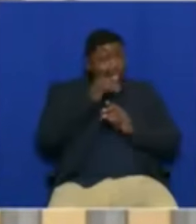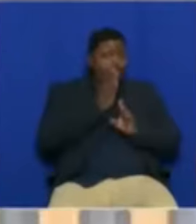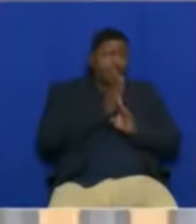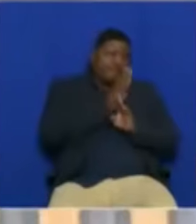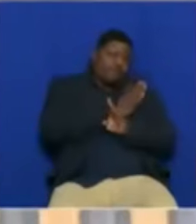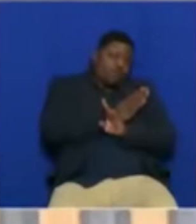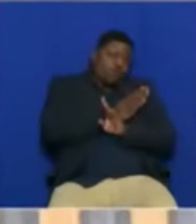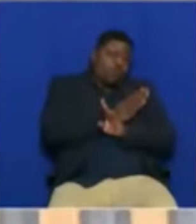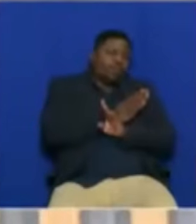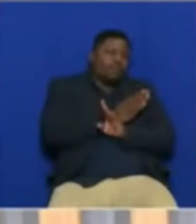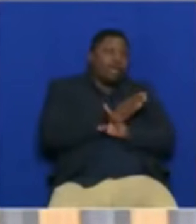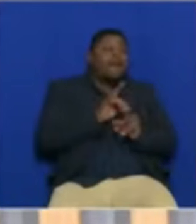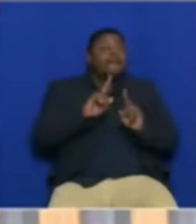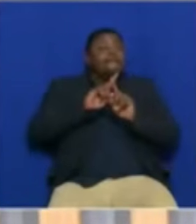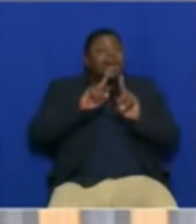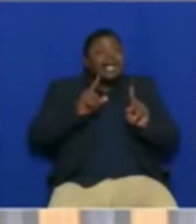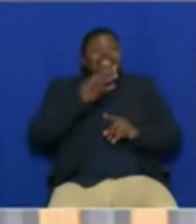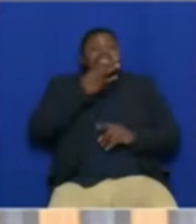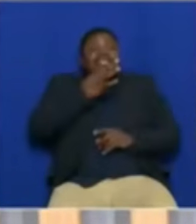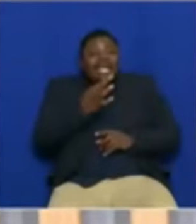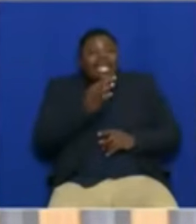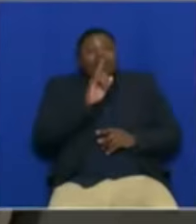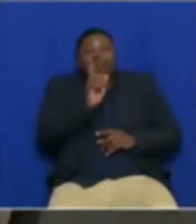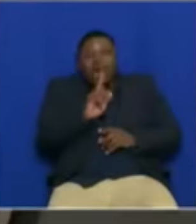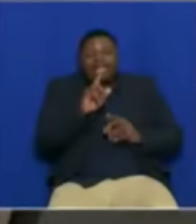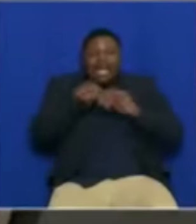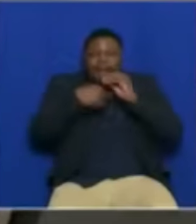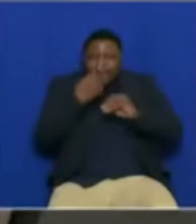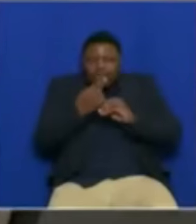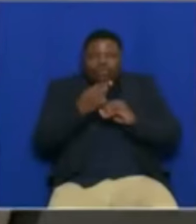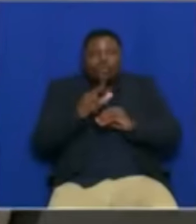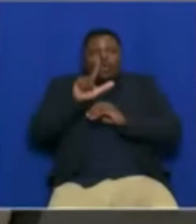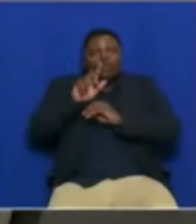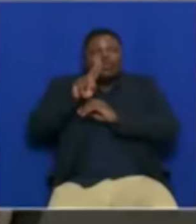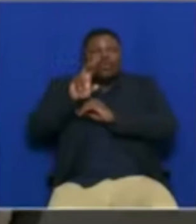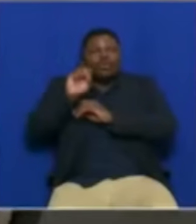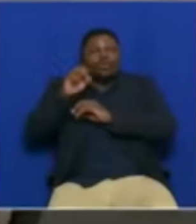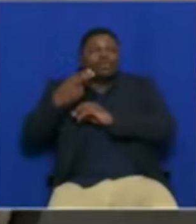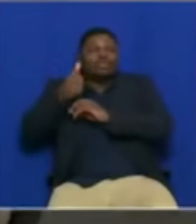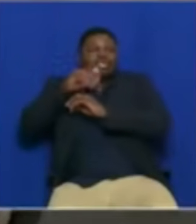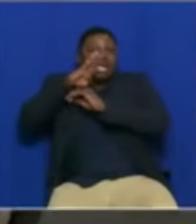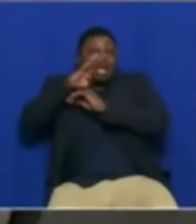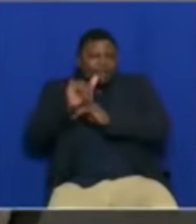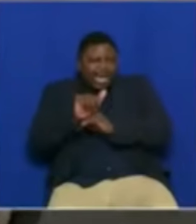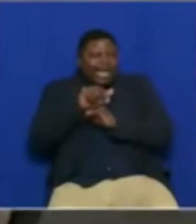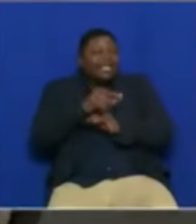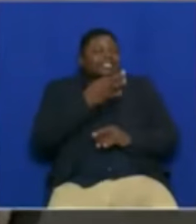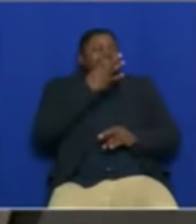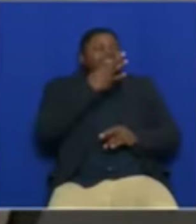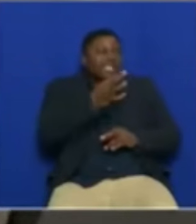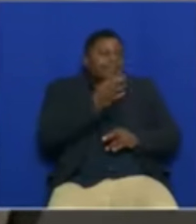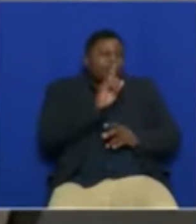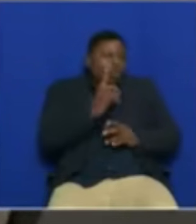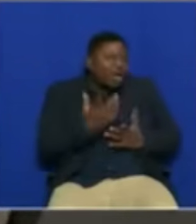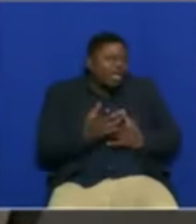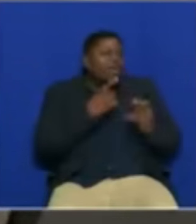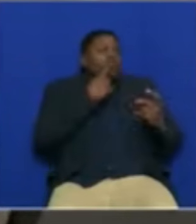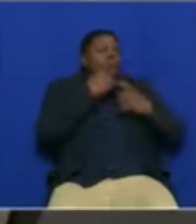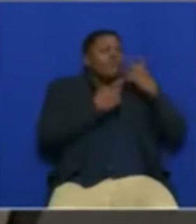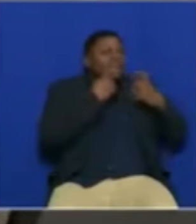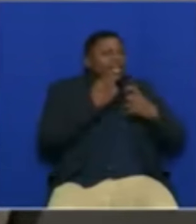say about it? What is the complaint in 404? Yes. What is the complaint? The complaint in